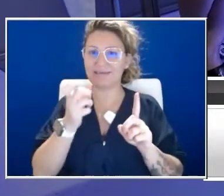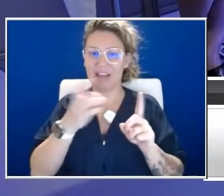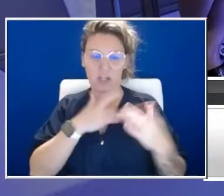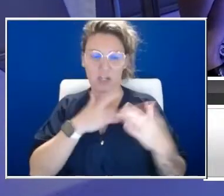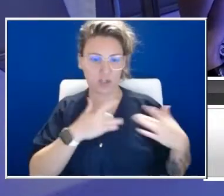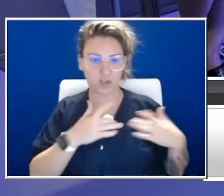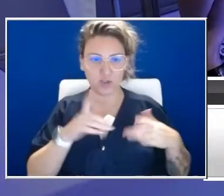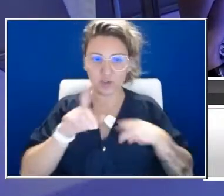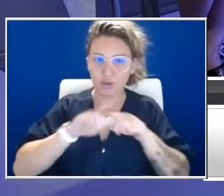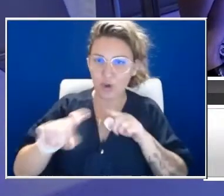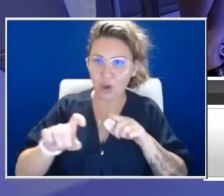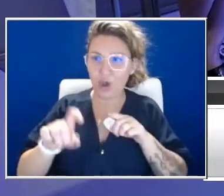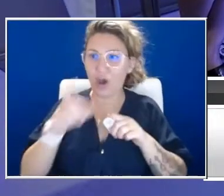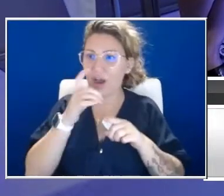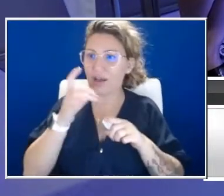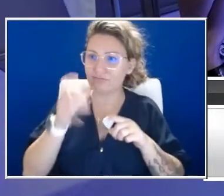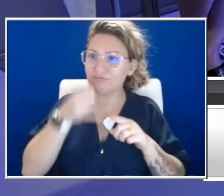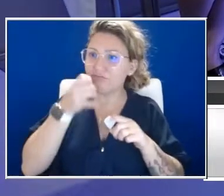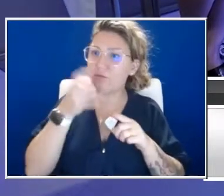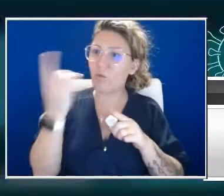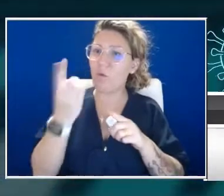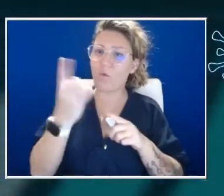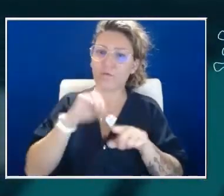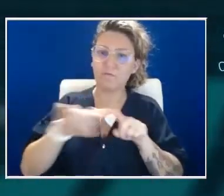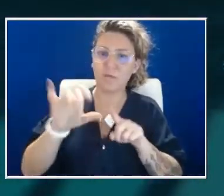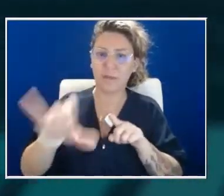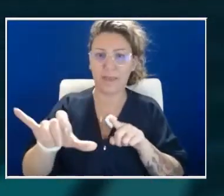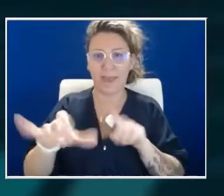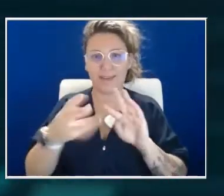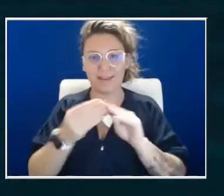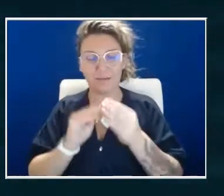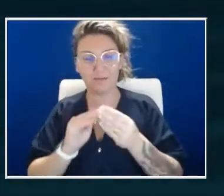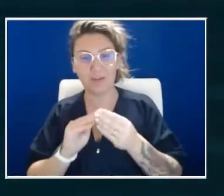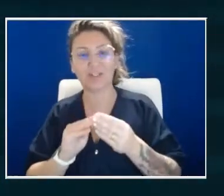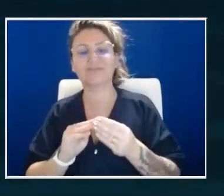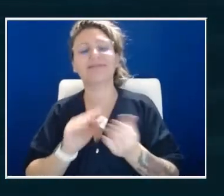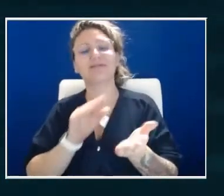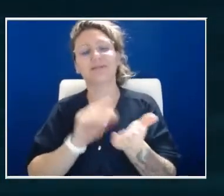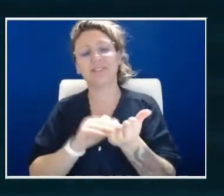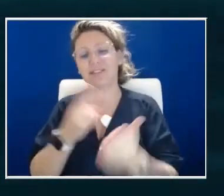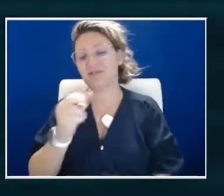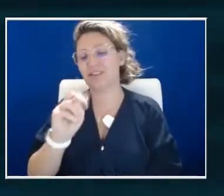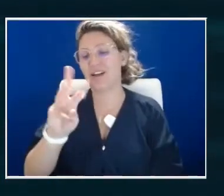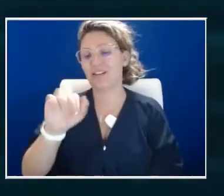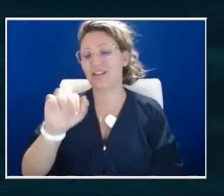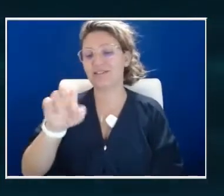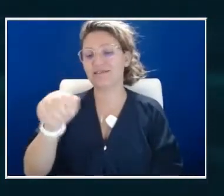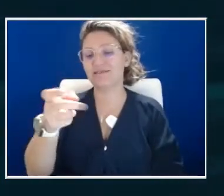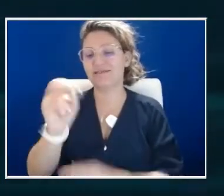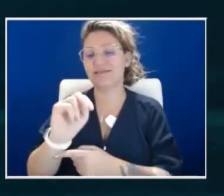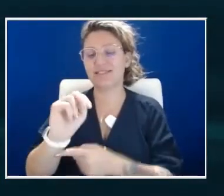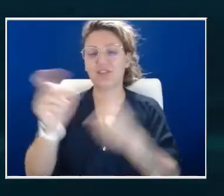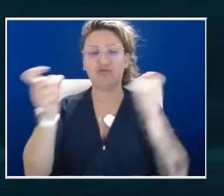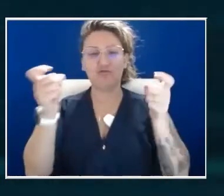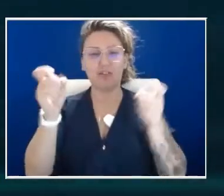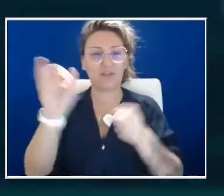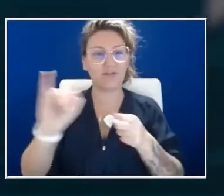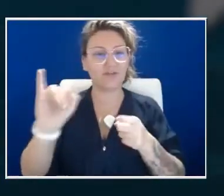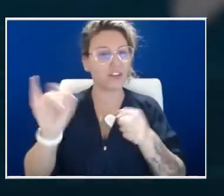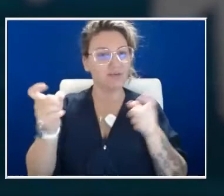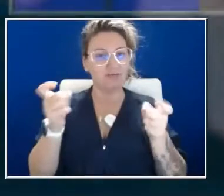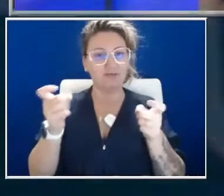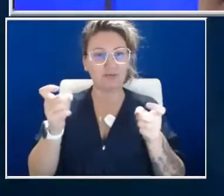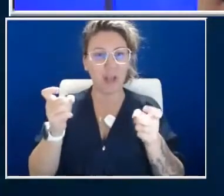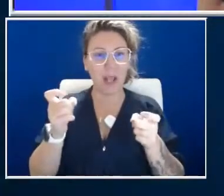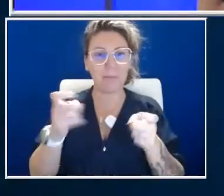phone. Always call that number if you need it. Dr. Hawkinson, Medical Director of Infection Prevention and Control. Captain America joining us with our COVID count and